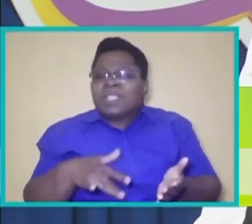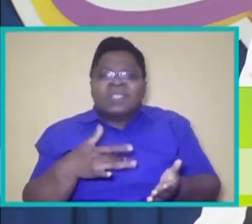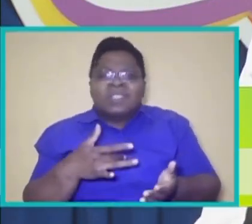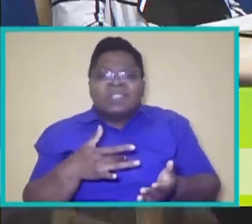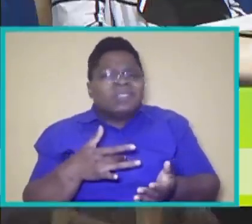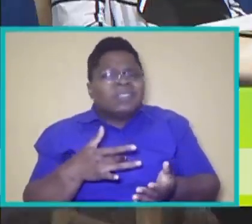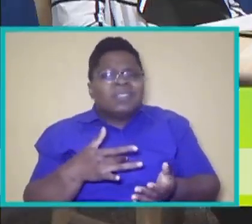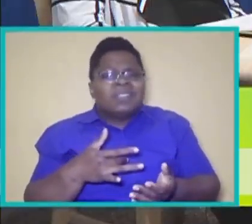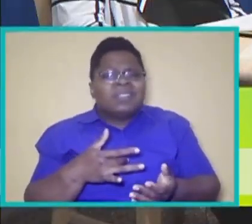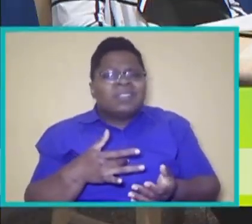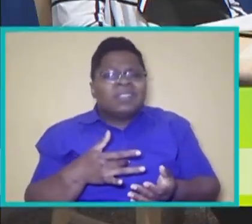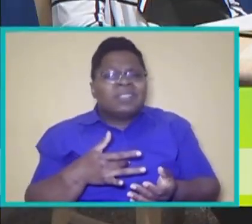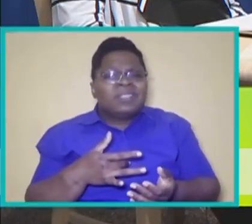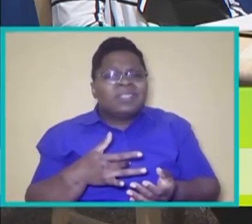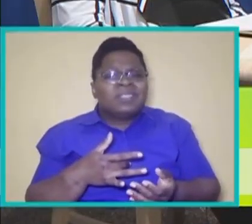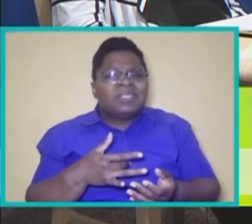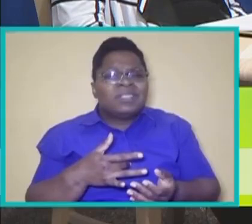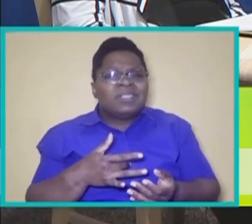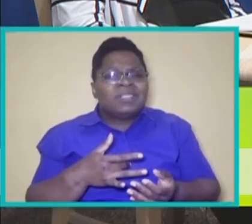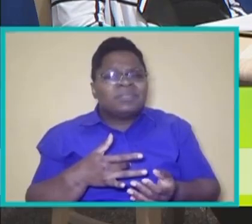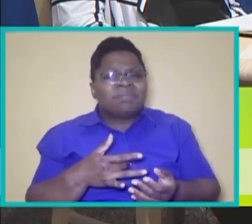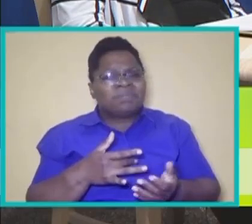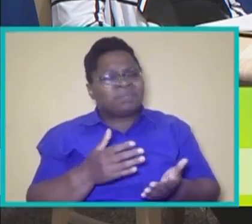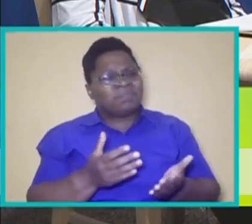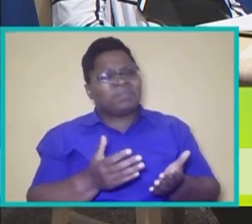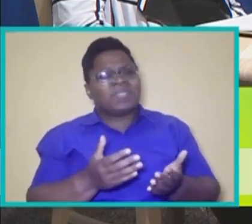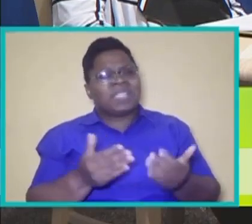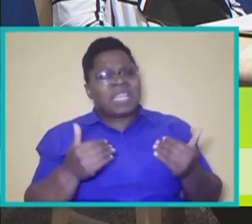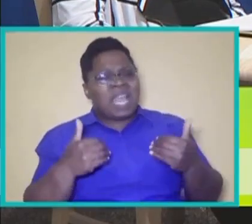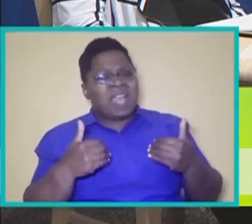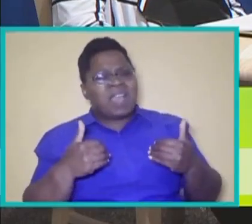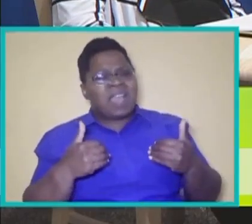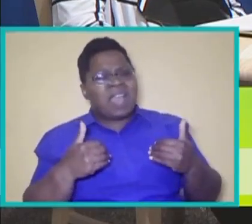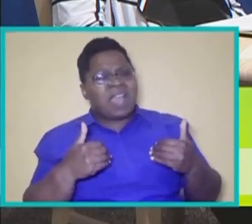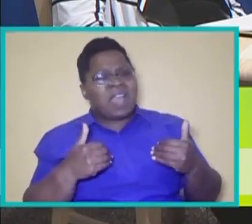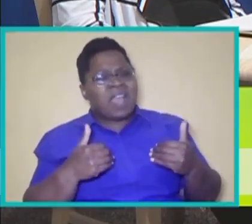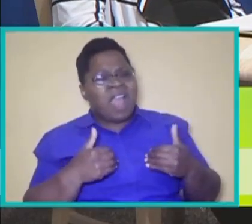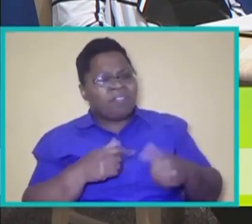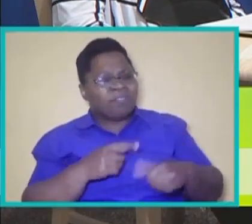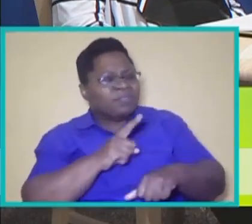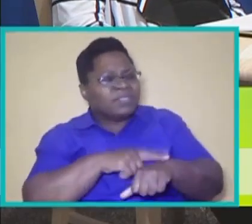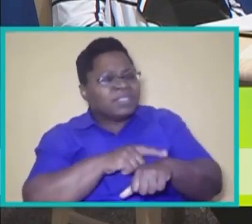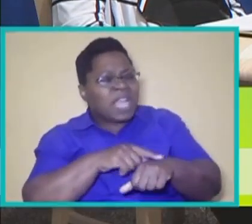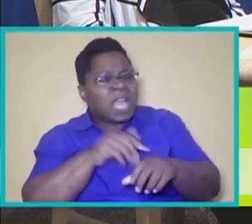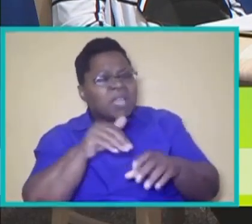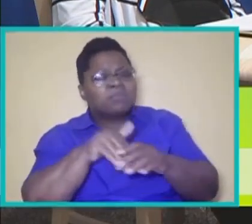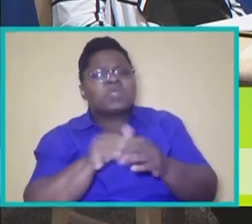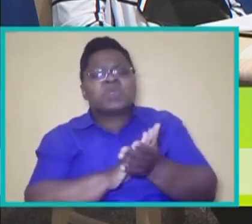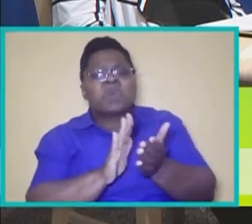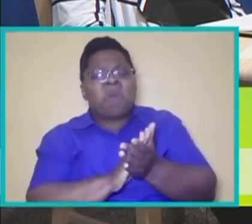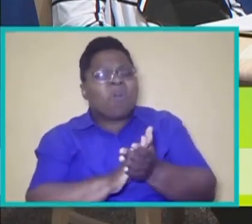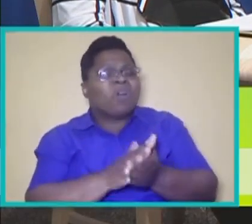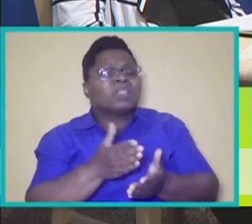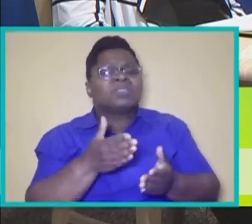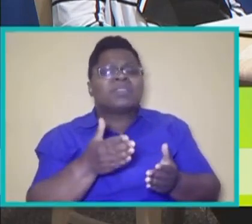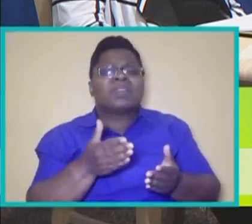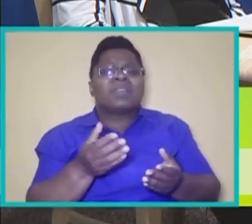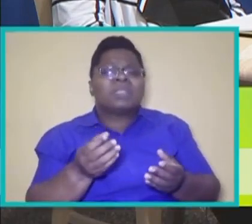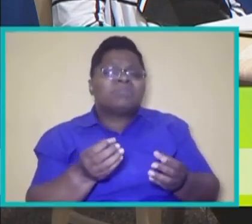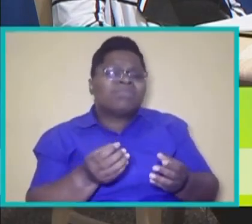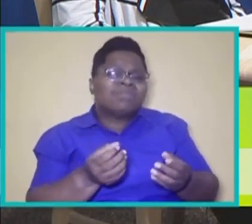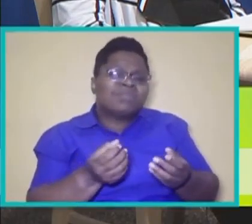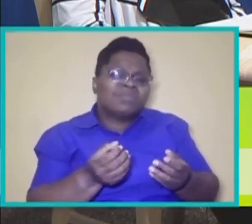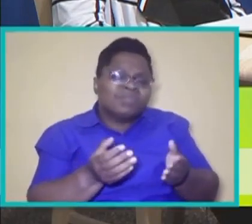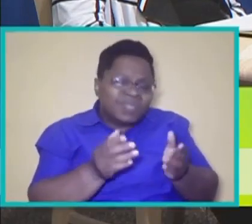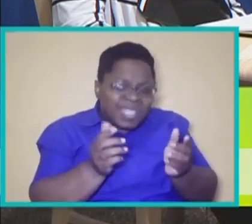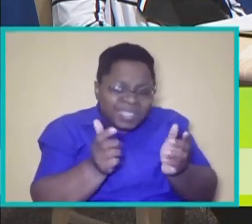this is a finite container. There's a finite amount of time in school. Right. If you have to put something in